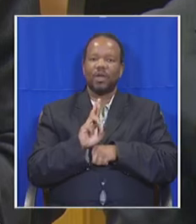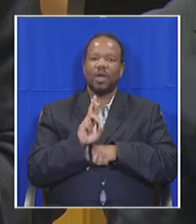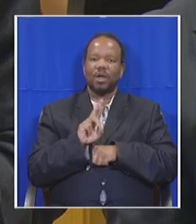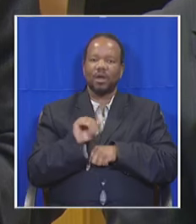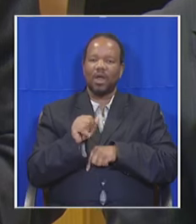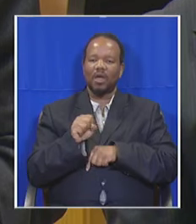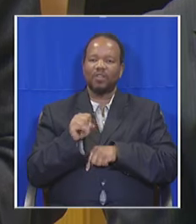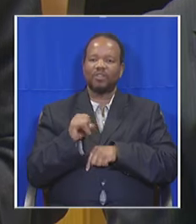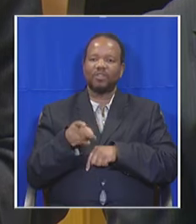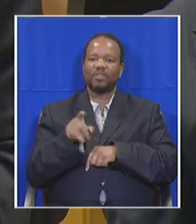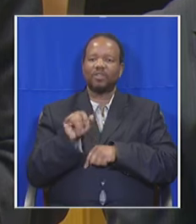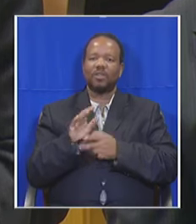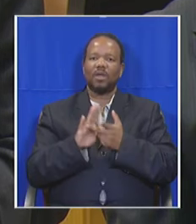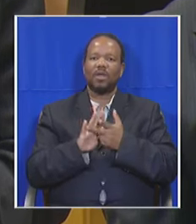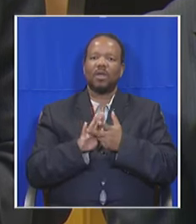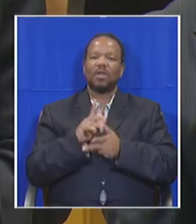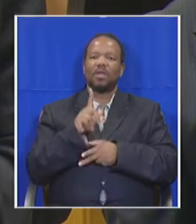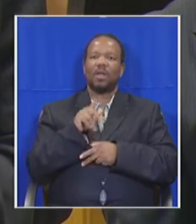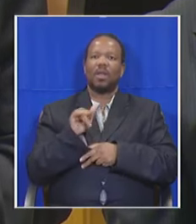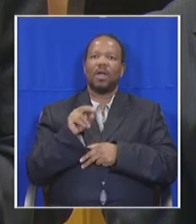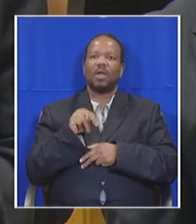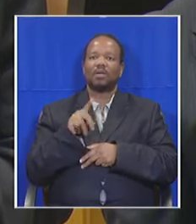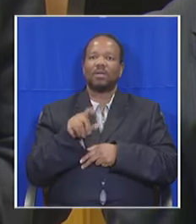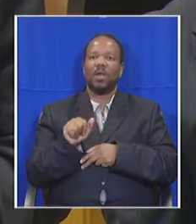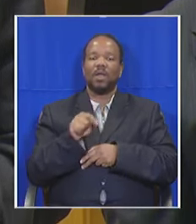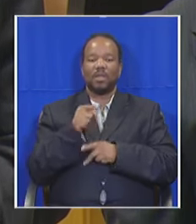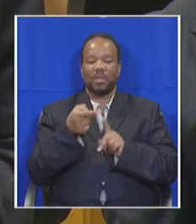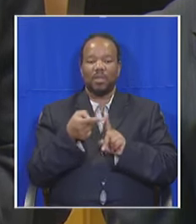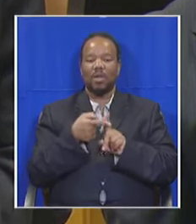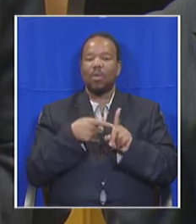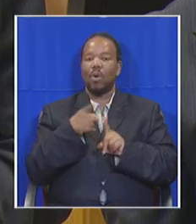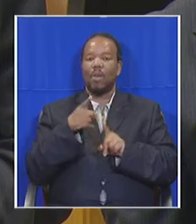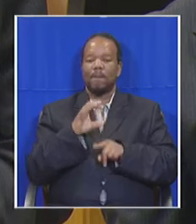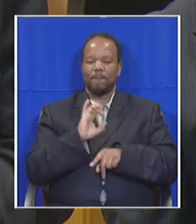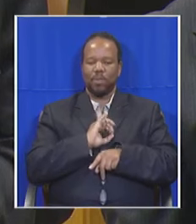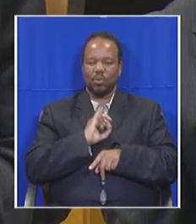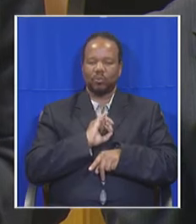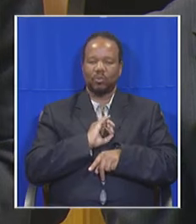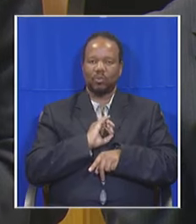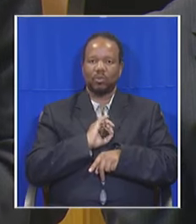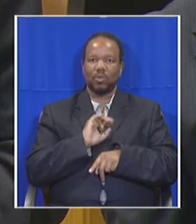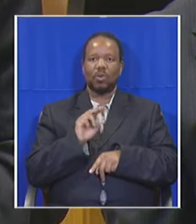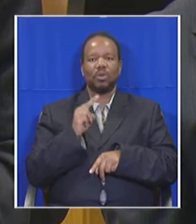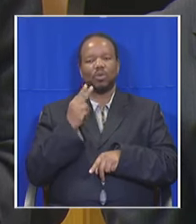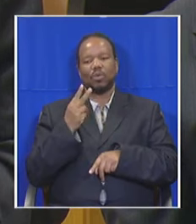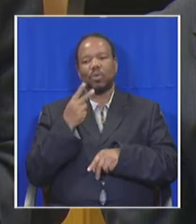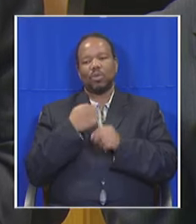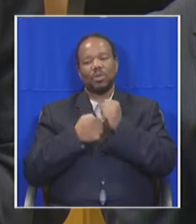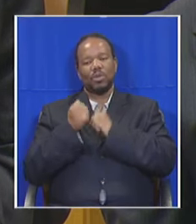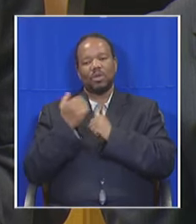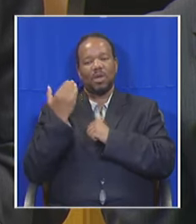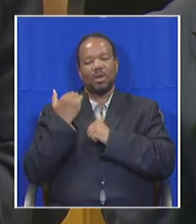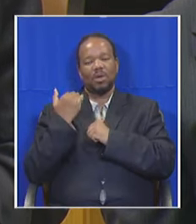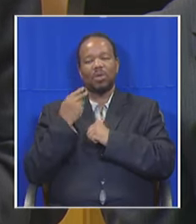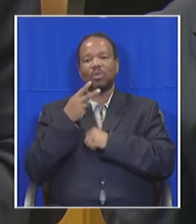and London 2012 bronze medalist Warren Weir. Remembers that 2 years ago, van Niekerk became the first